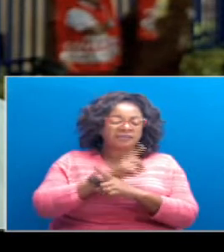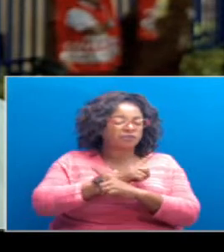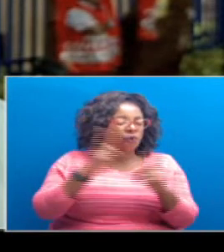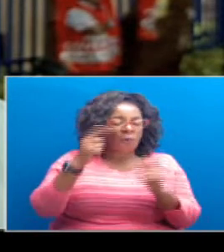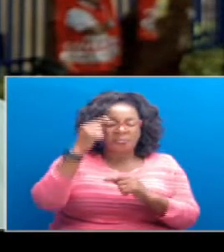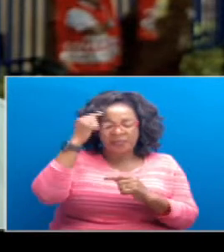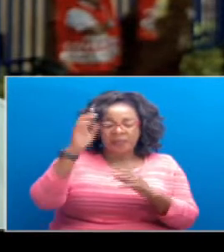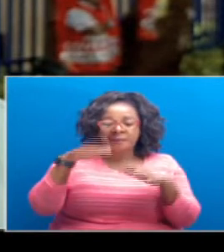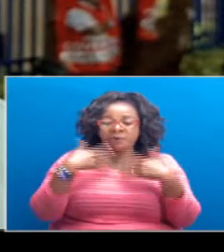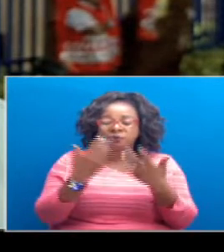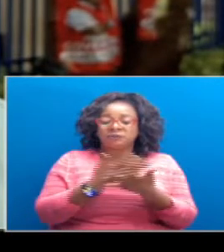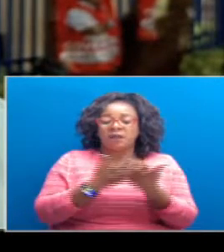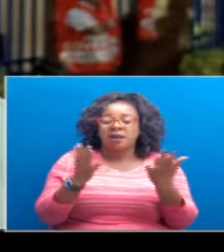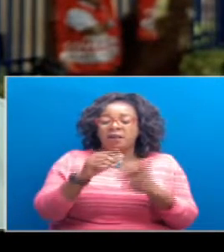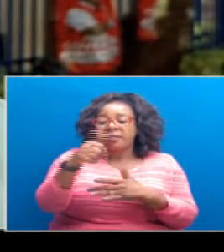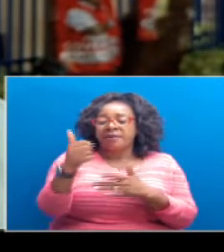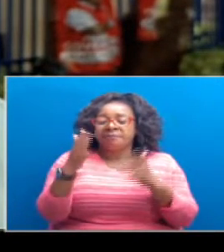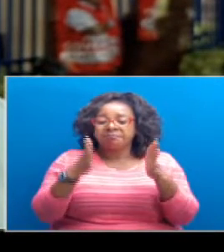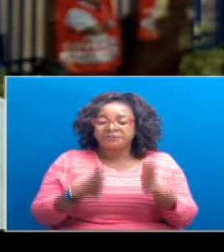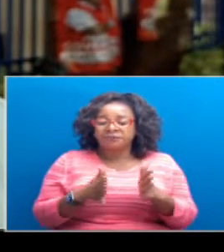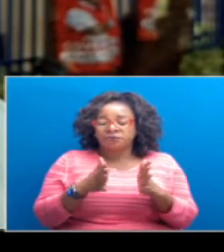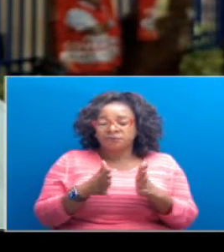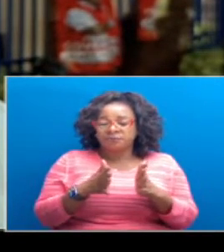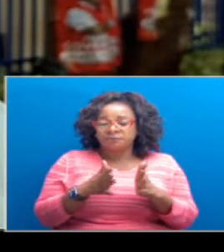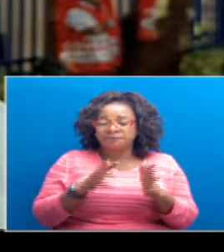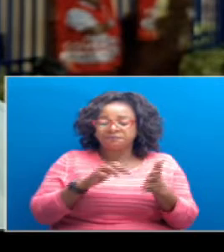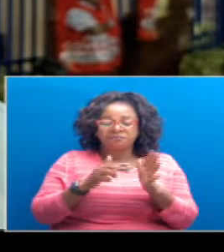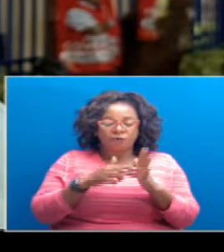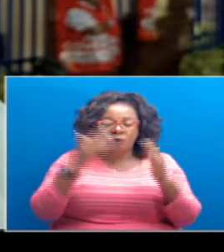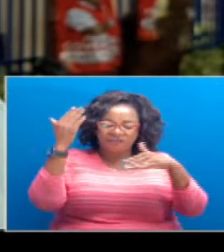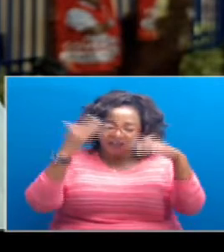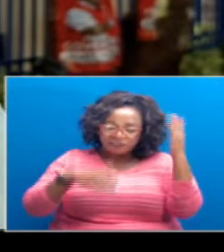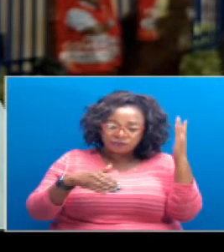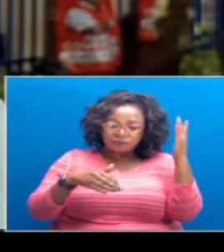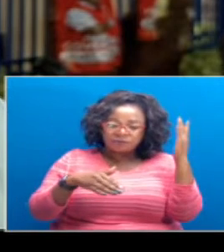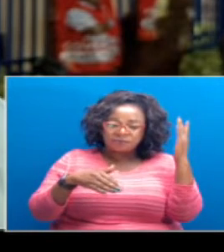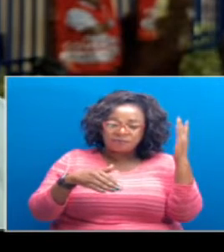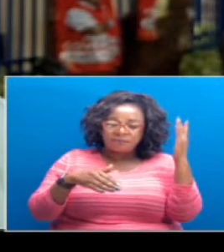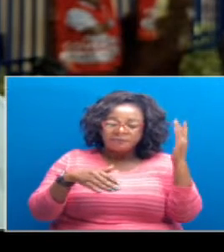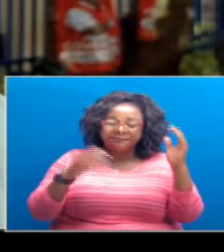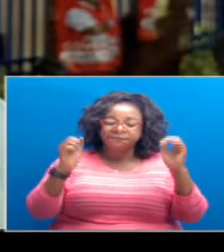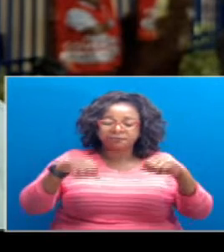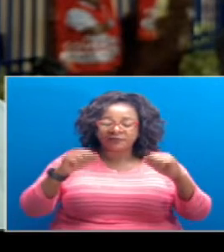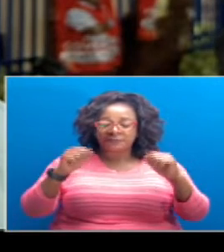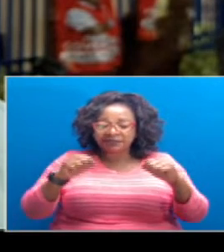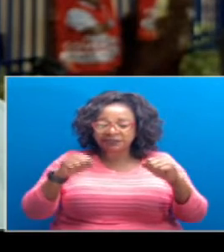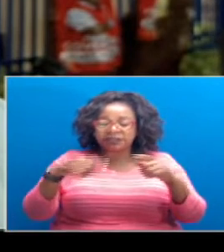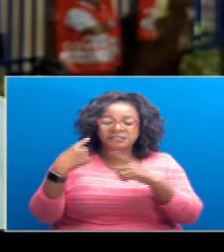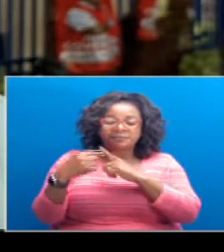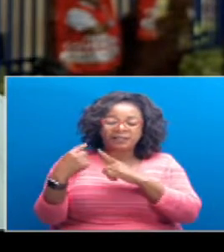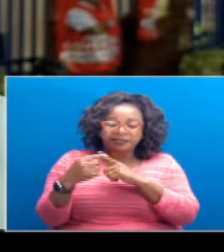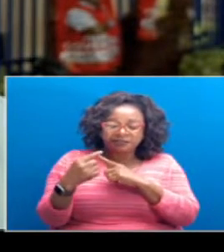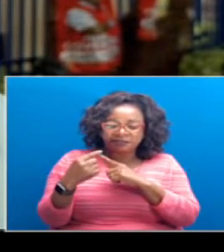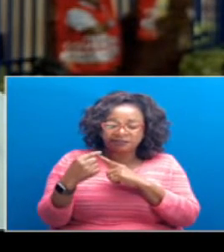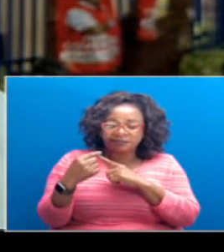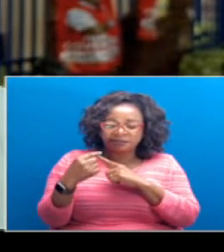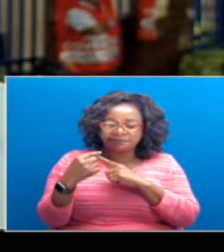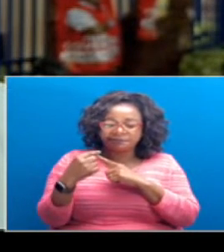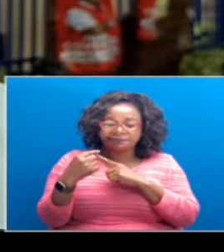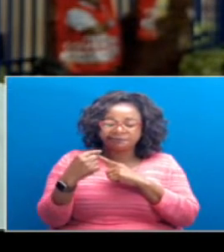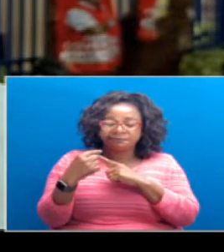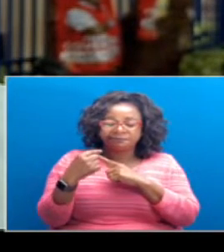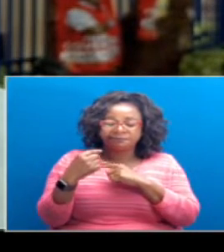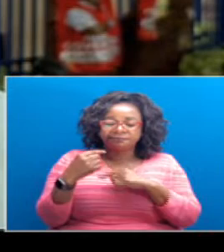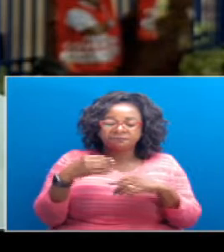any other person in terms of qualification, ability, experience. They go